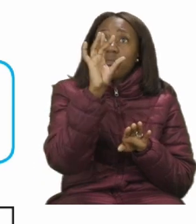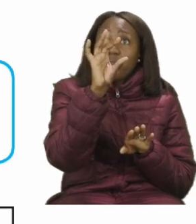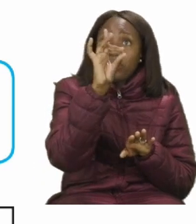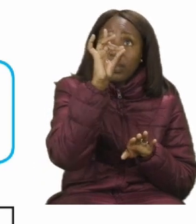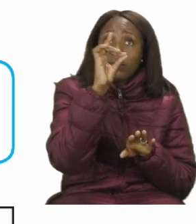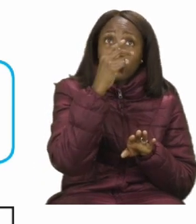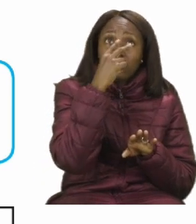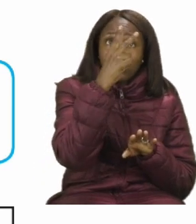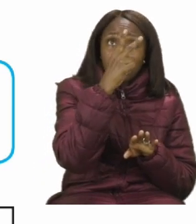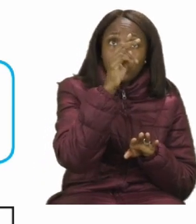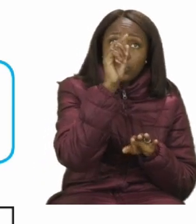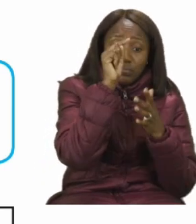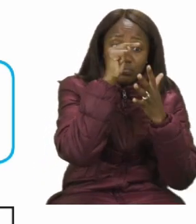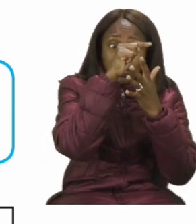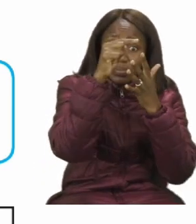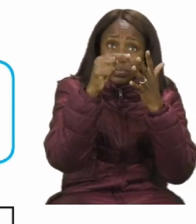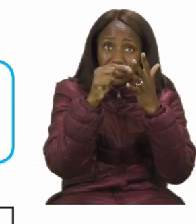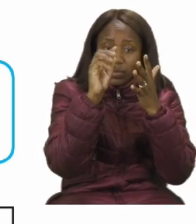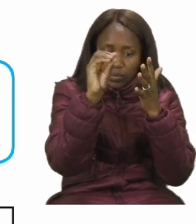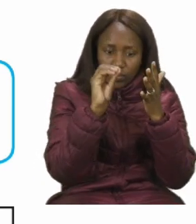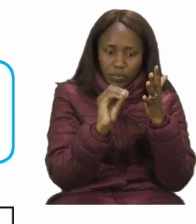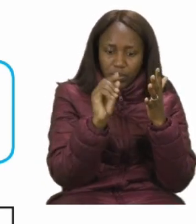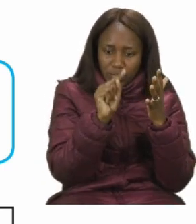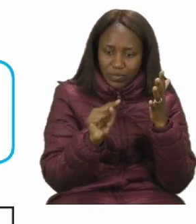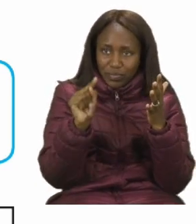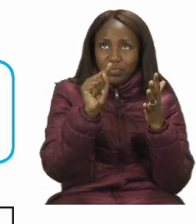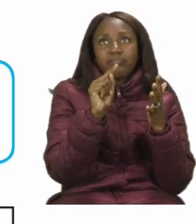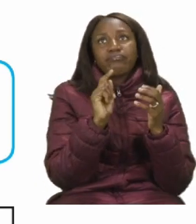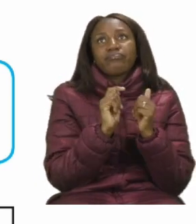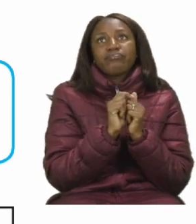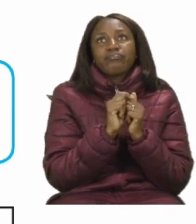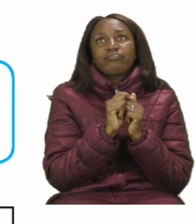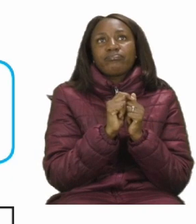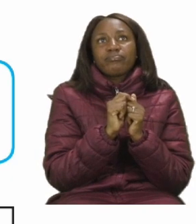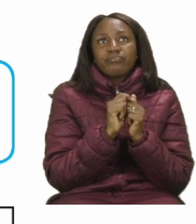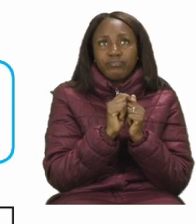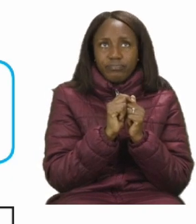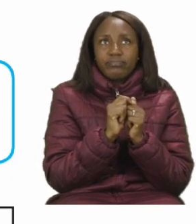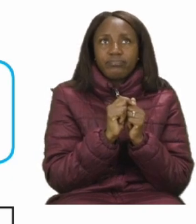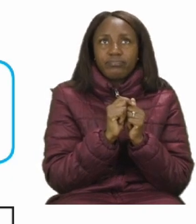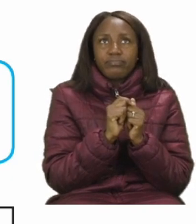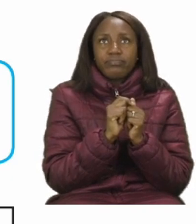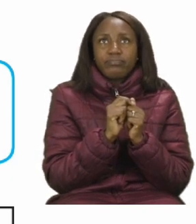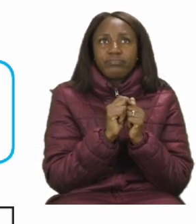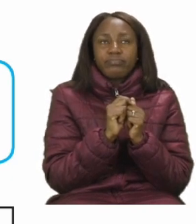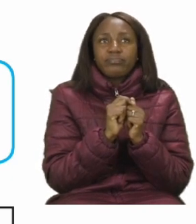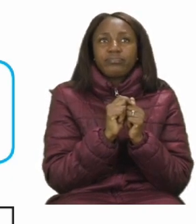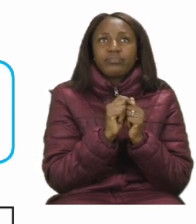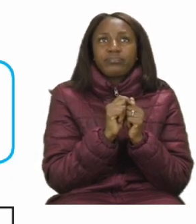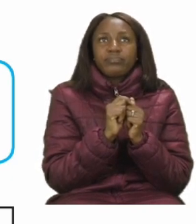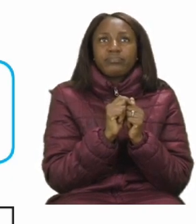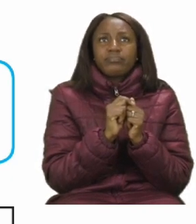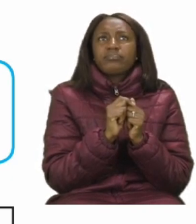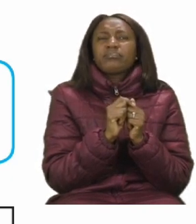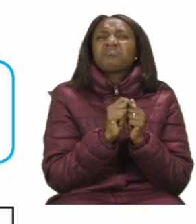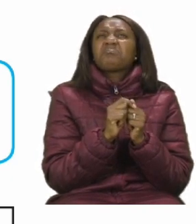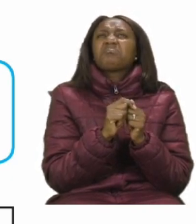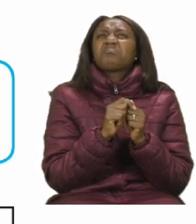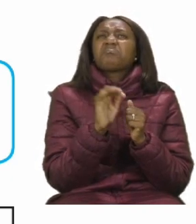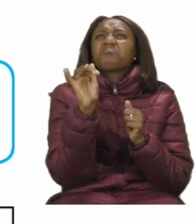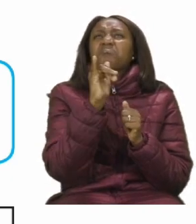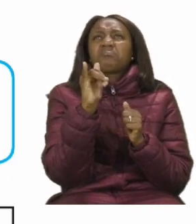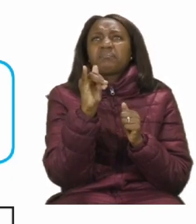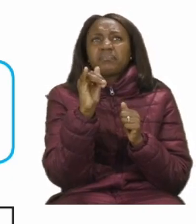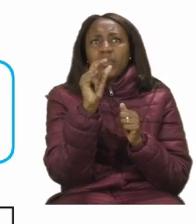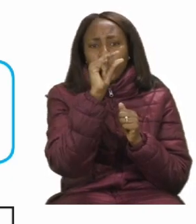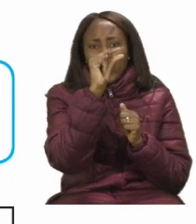and circle the following sight words. Right. So, what are the sight words that we have